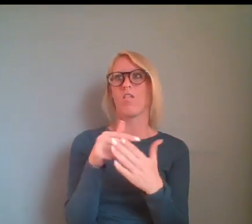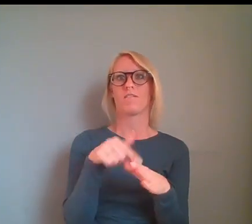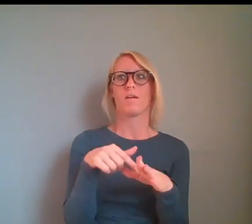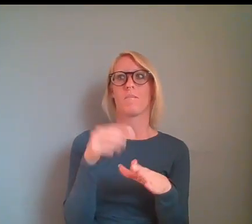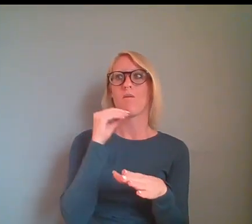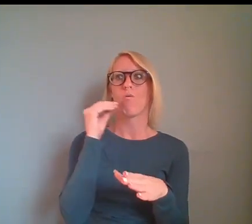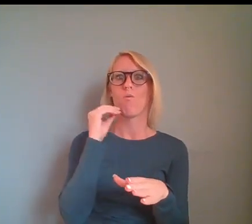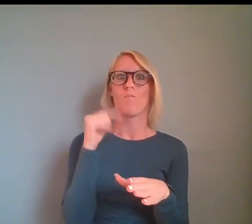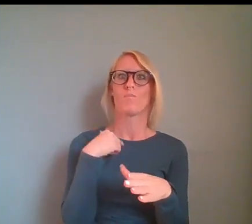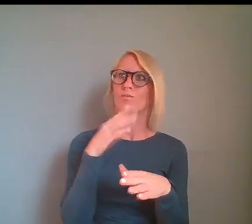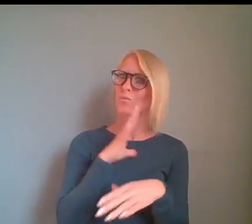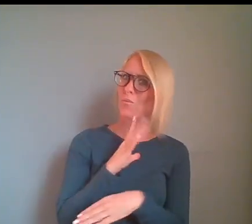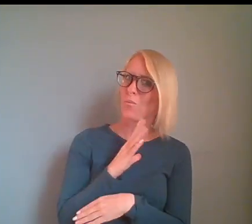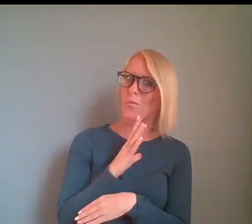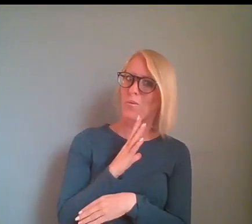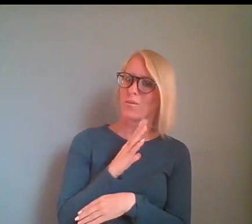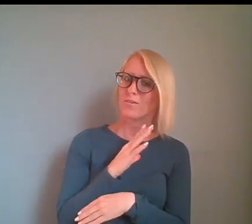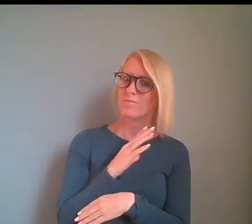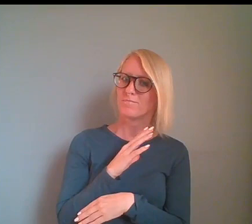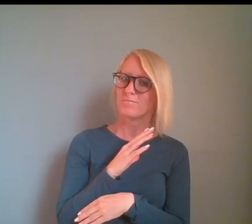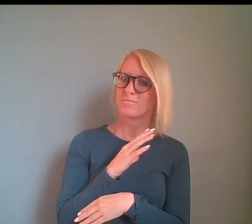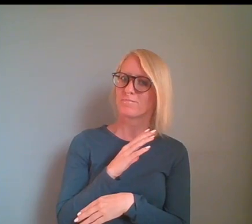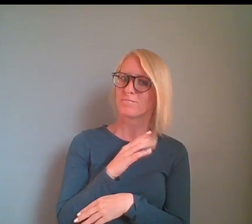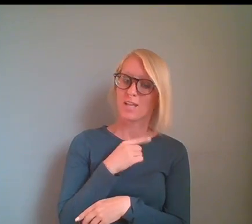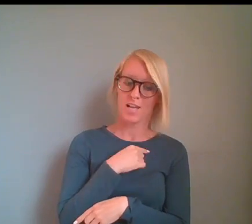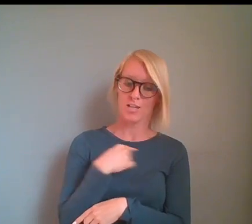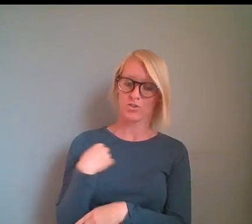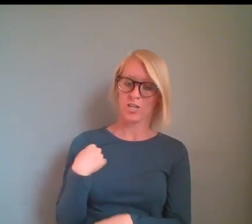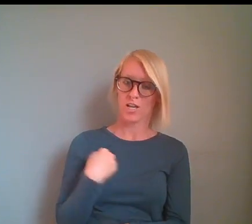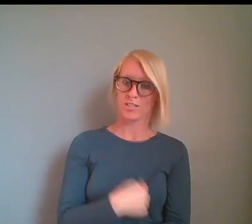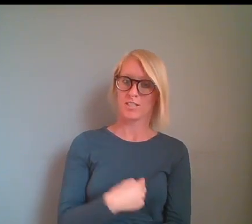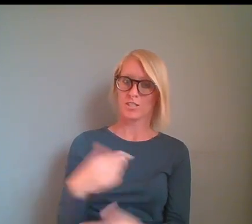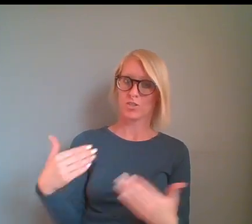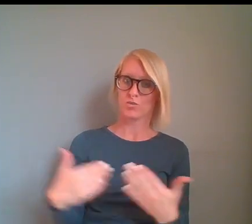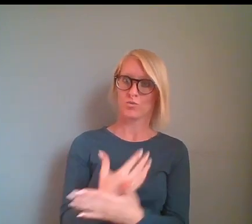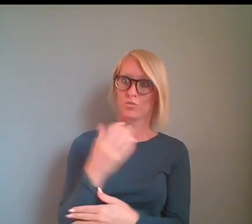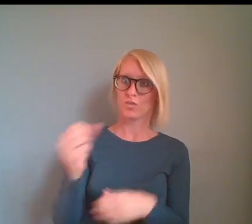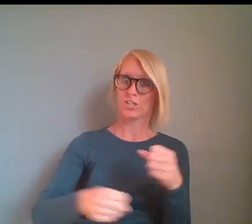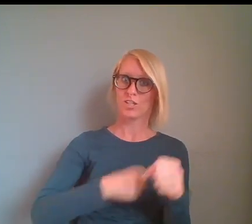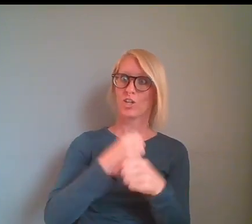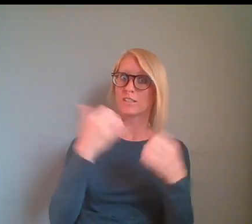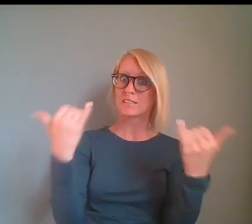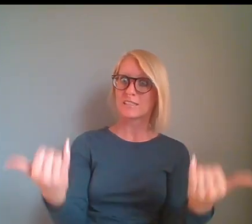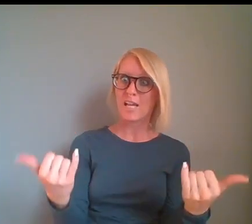which is kind of neat because it's Chinese New Year today.